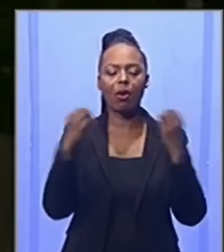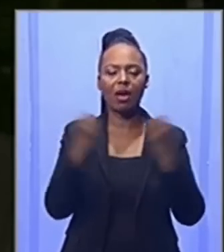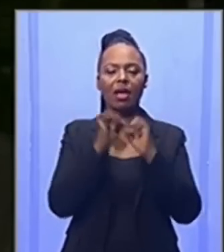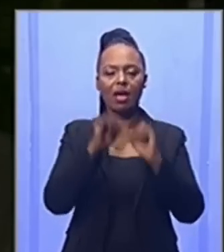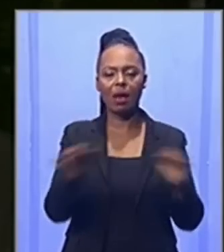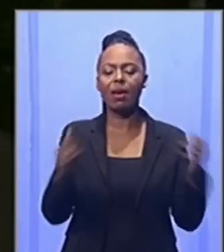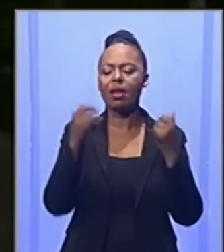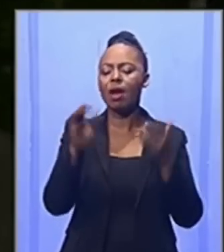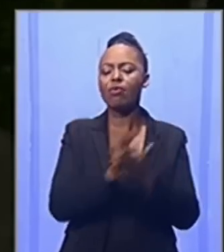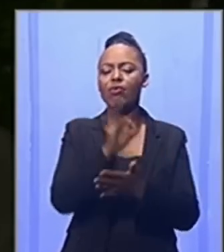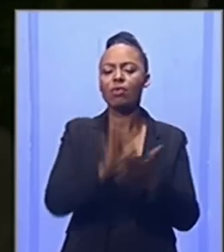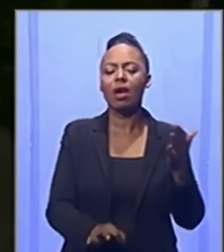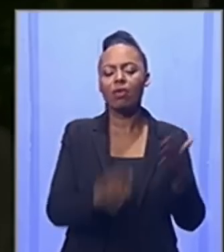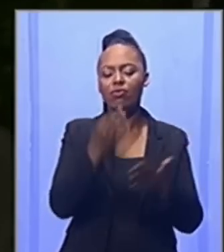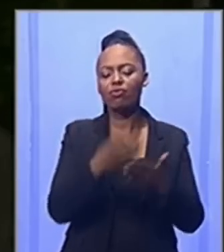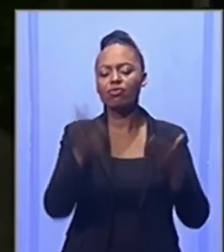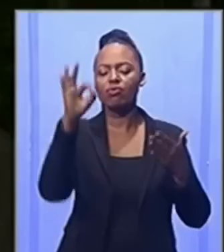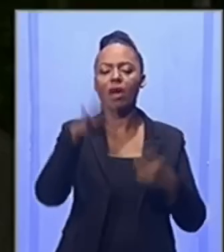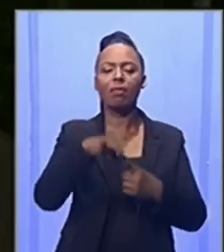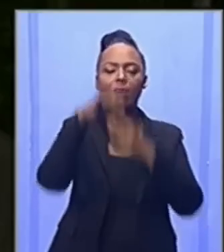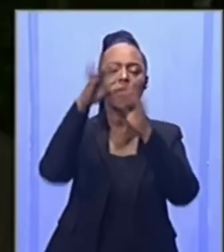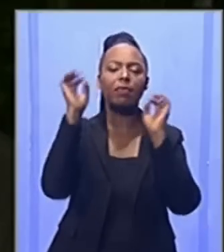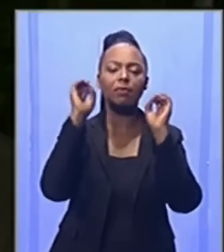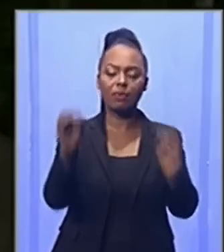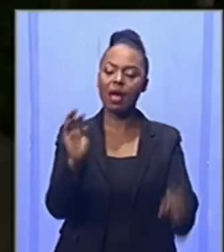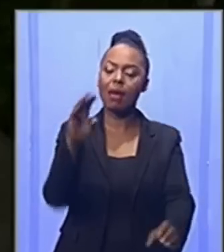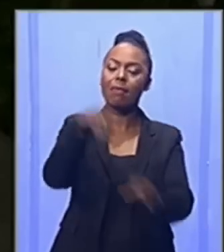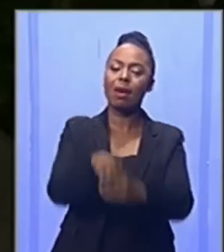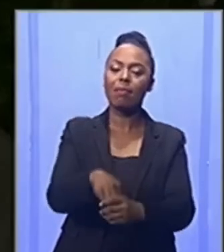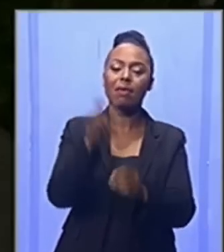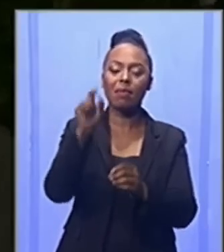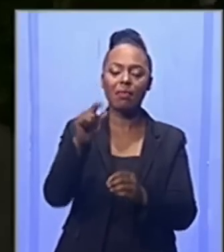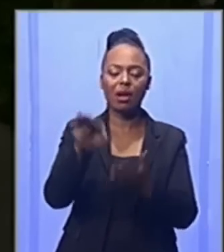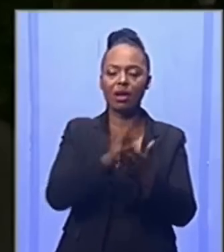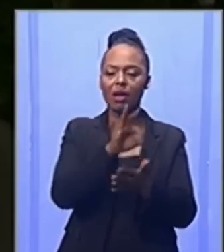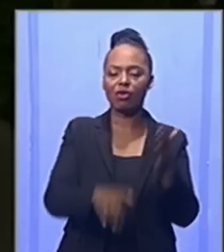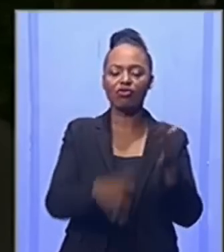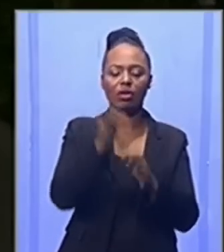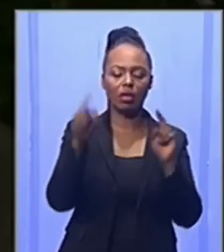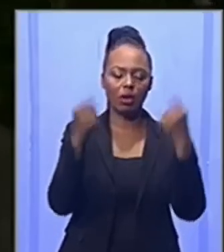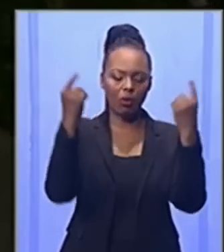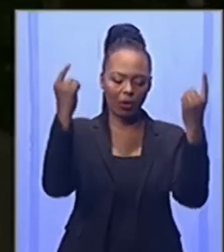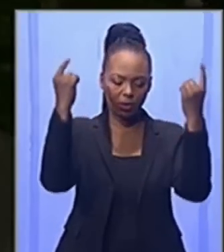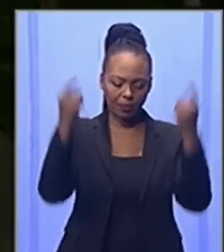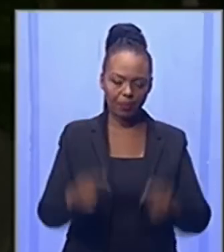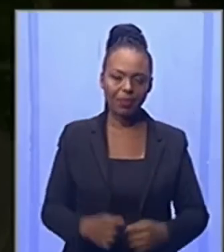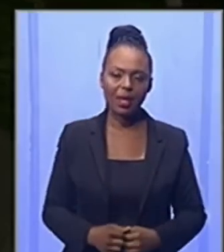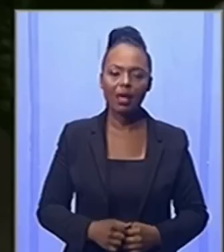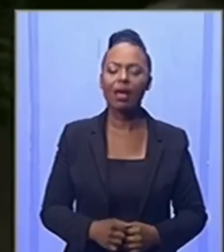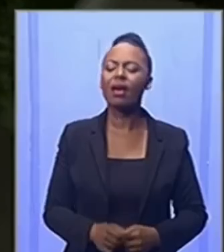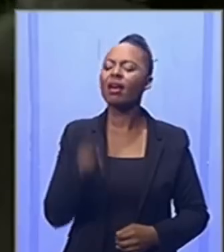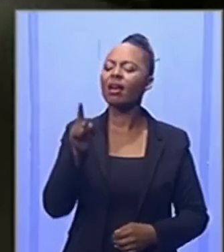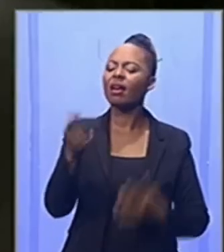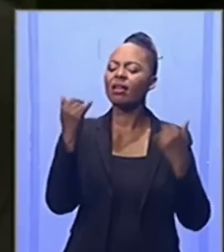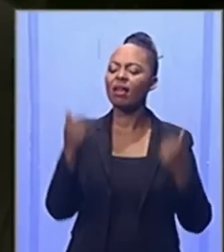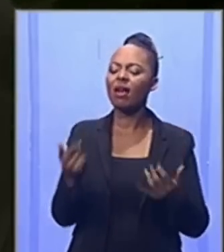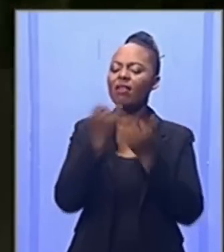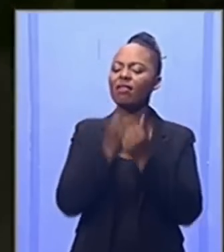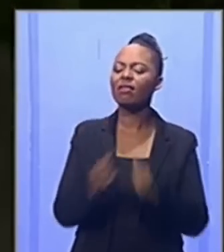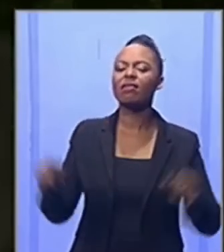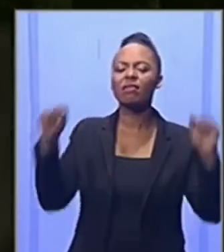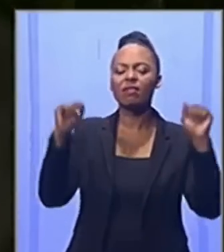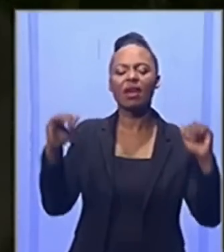the right to choose, and therefore we cannot take part in that election. In terms of free and fair